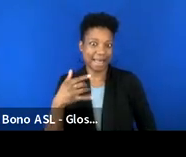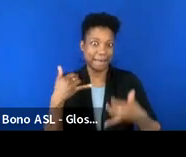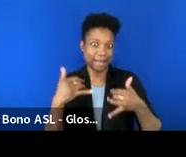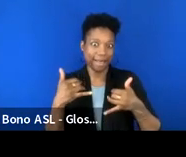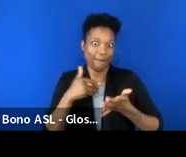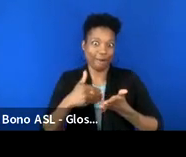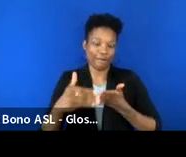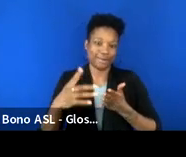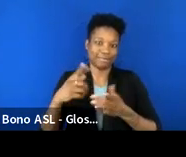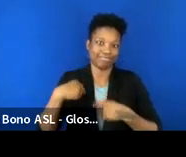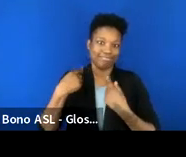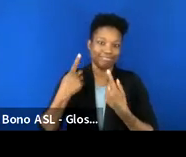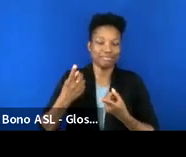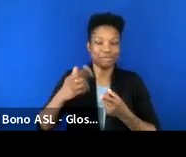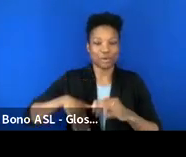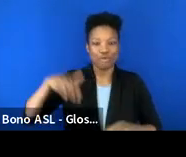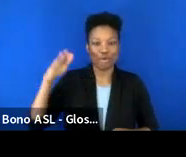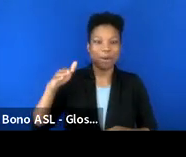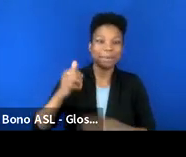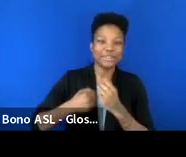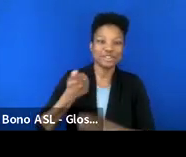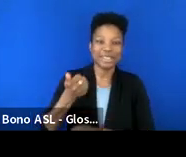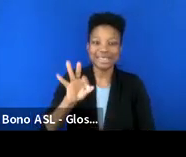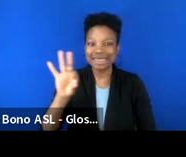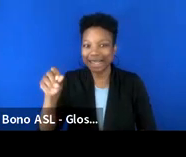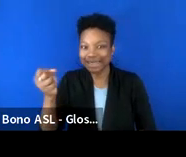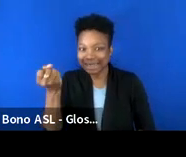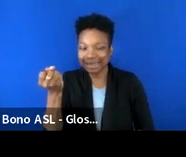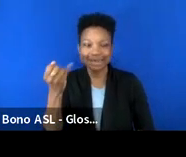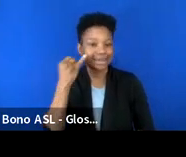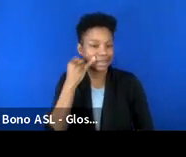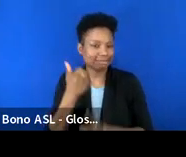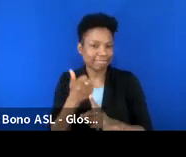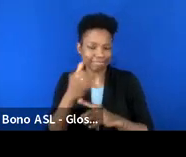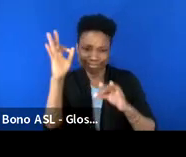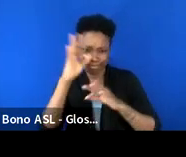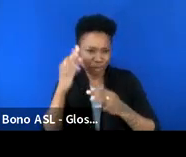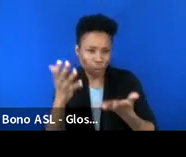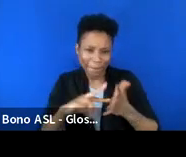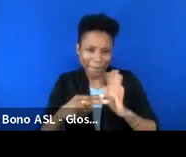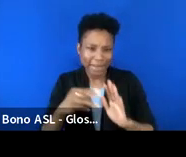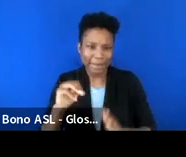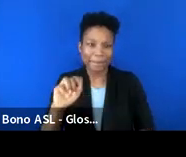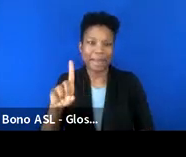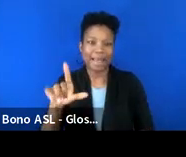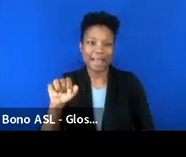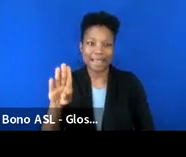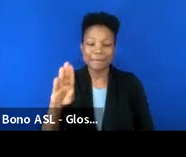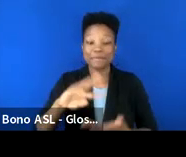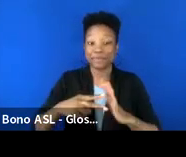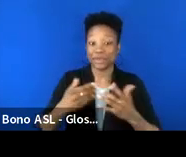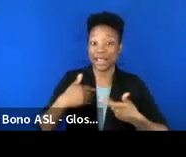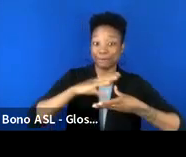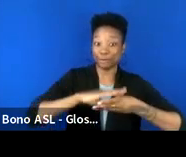the 90s. For anyone who does not know what a Mad Lib is, they are stories with words removed and replaced